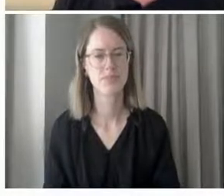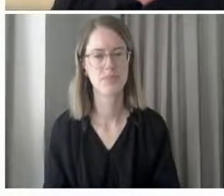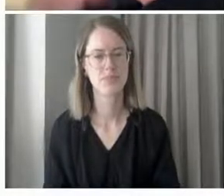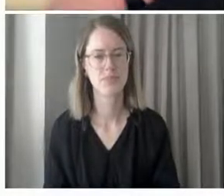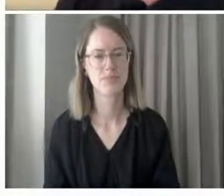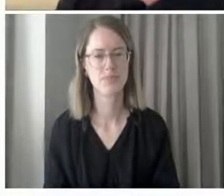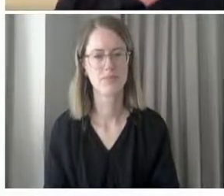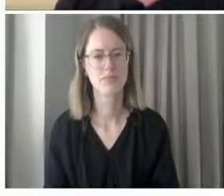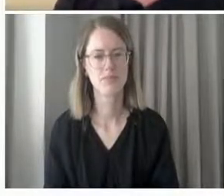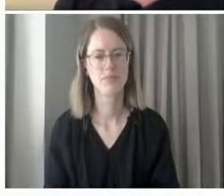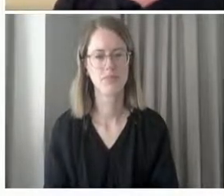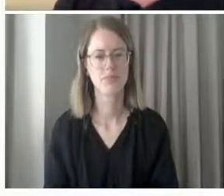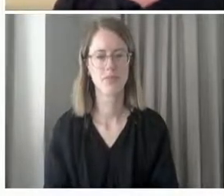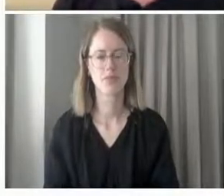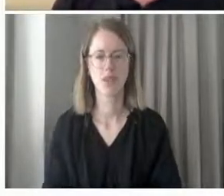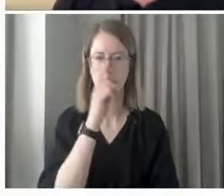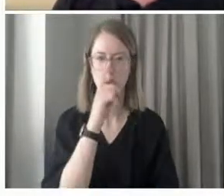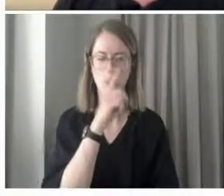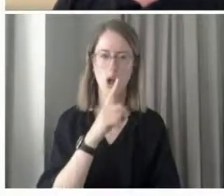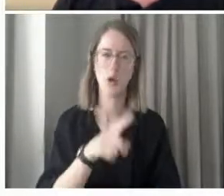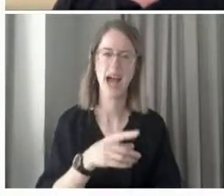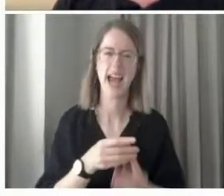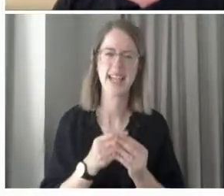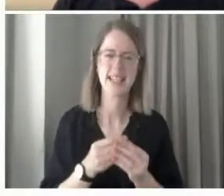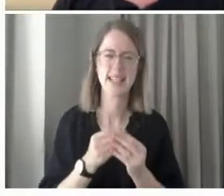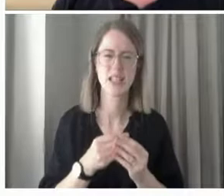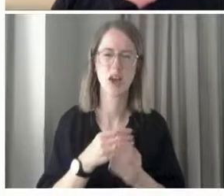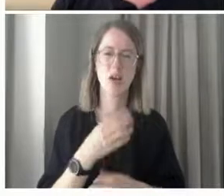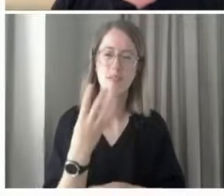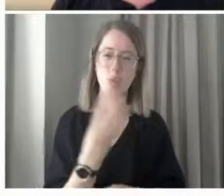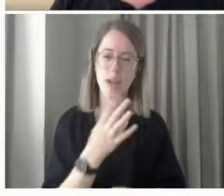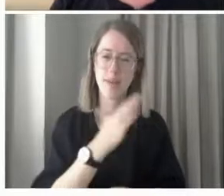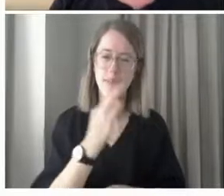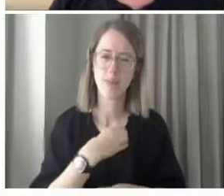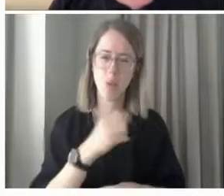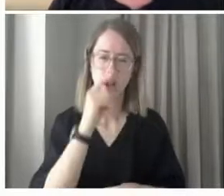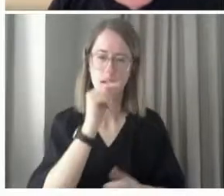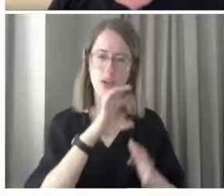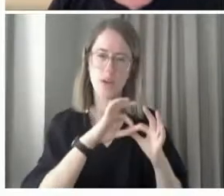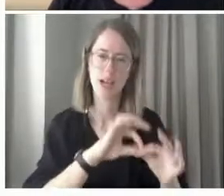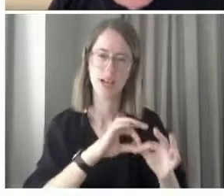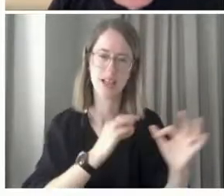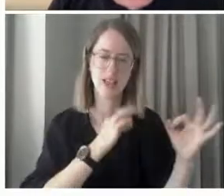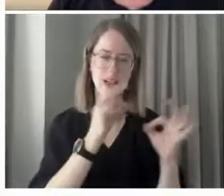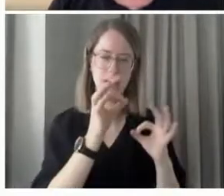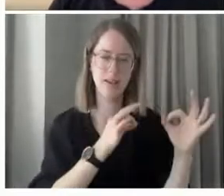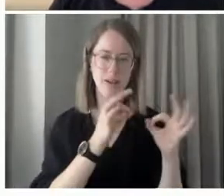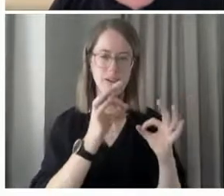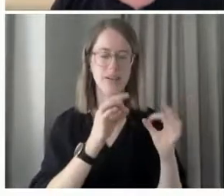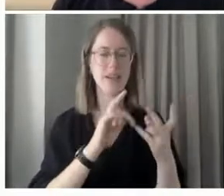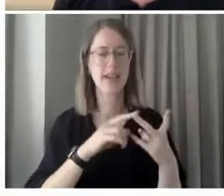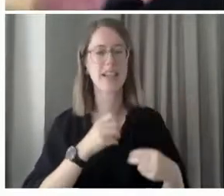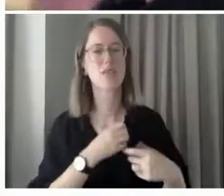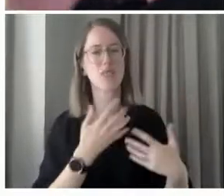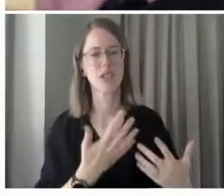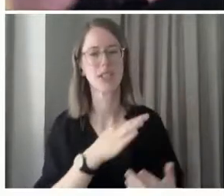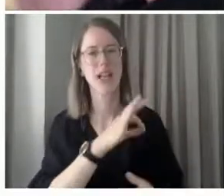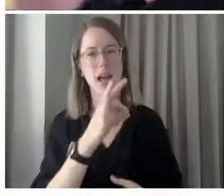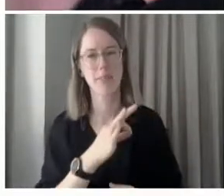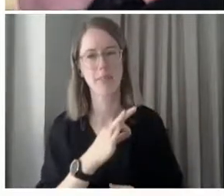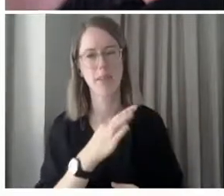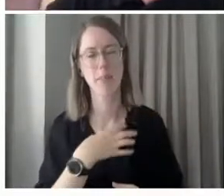Essence of 14% more likely to be engaged in dance, and Expression, I think, 8% more likely. The